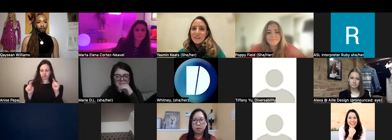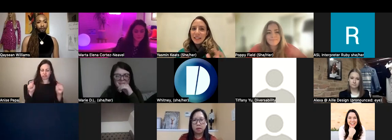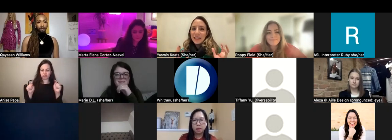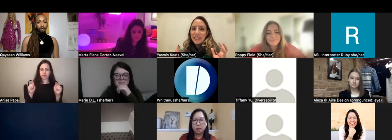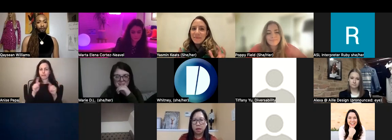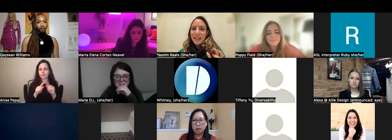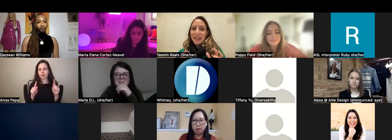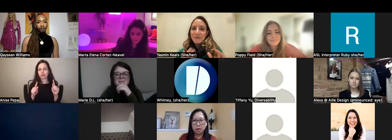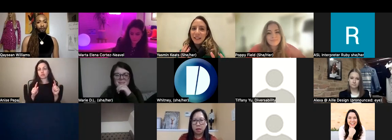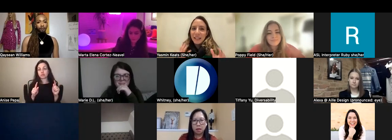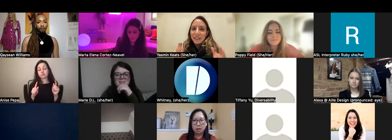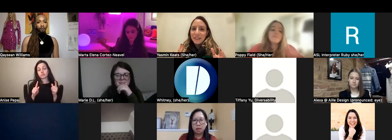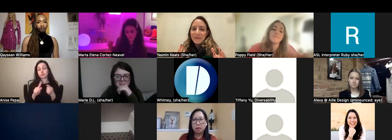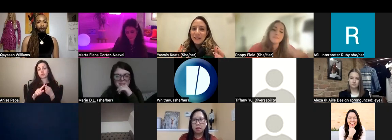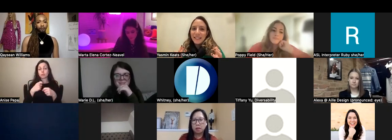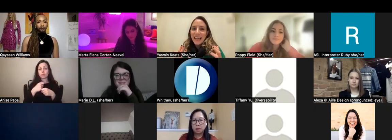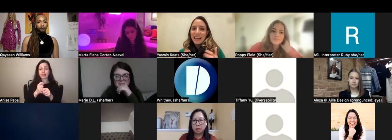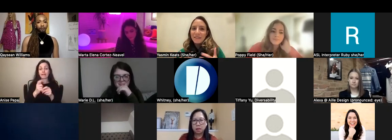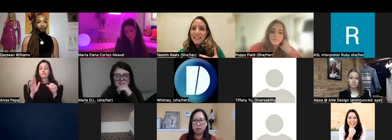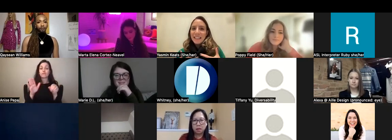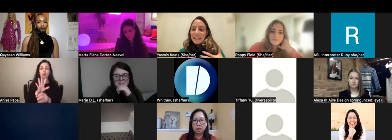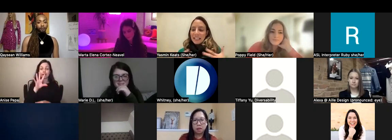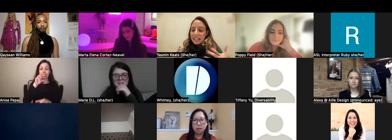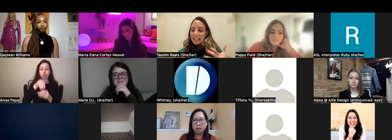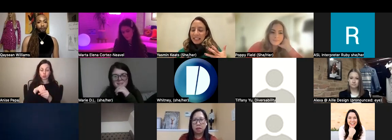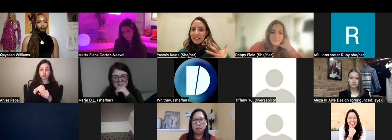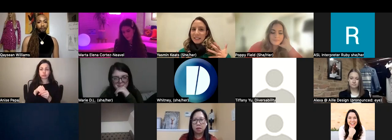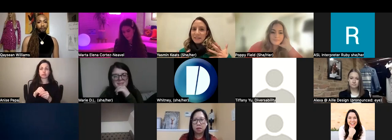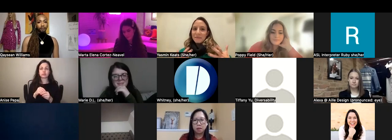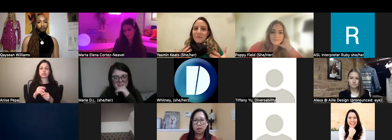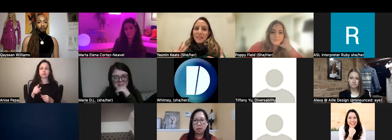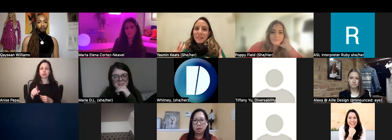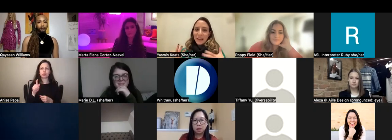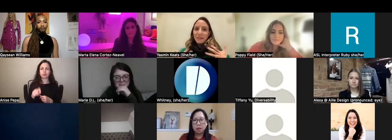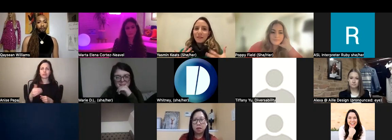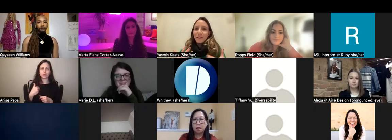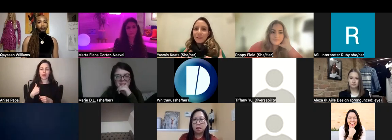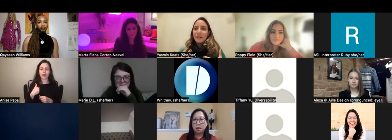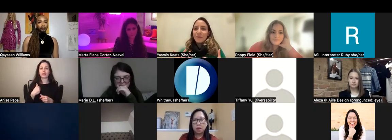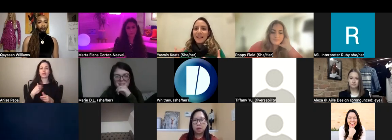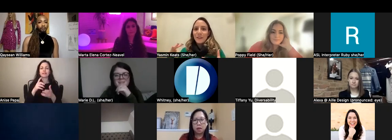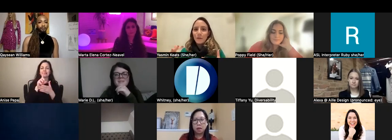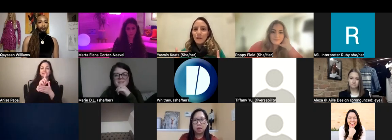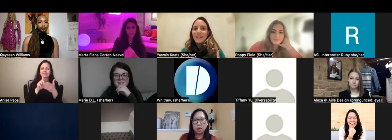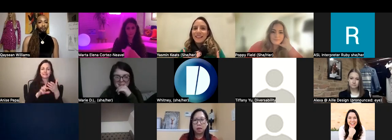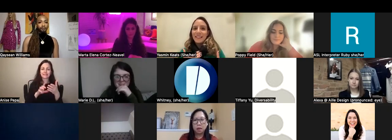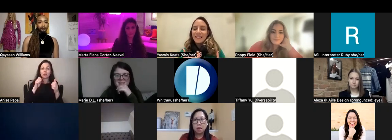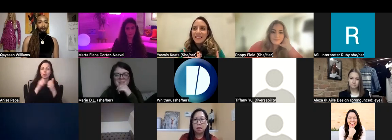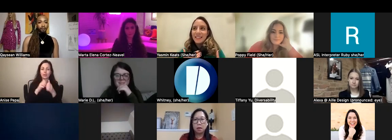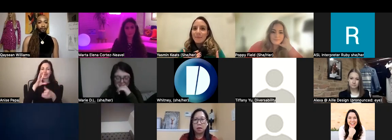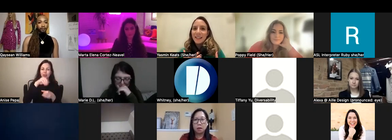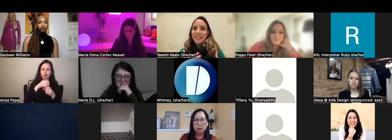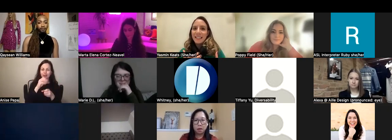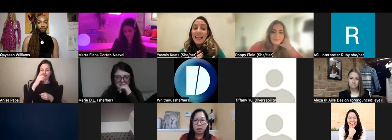you know, to make it fully inclusive, you need to have designing for inclusion in mind in all the